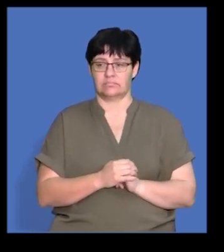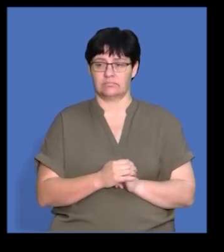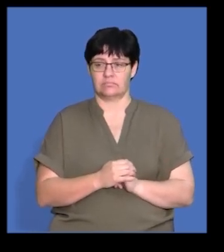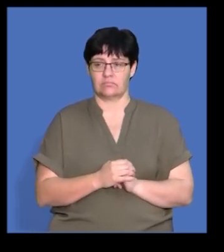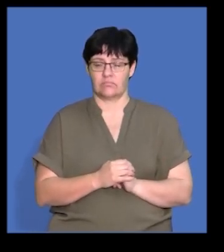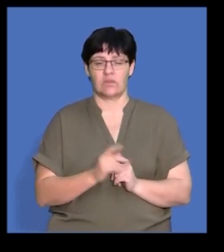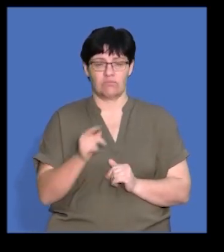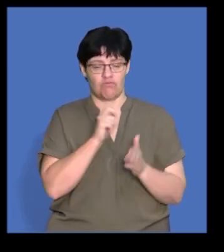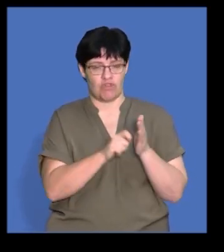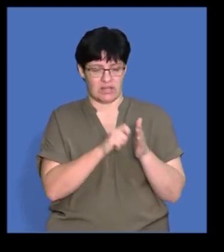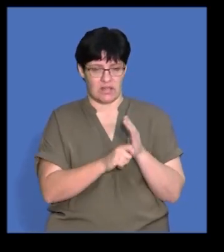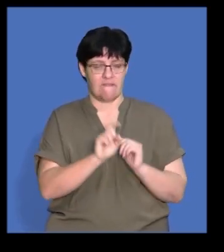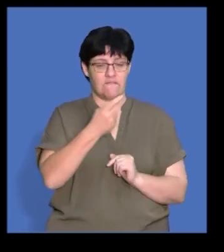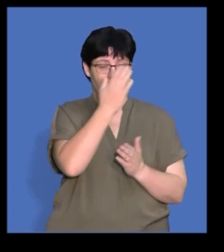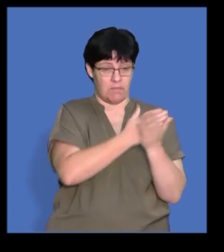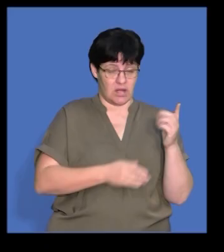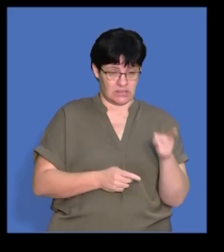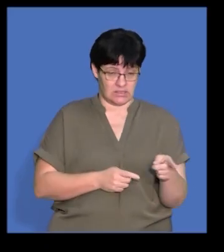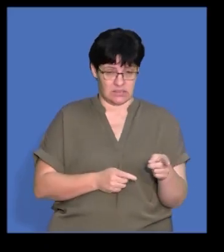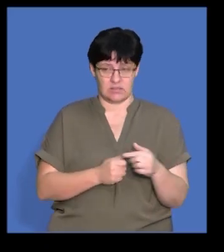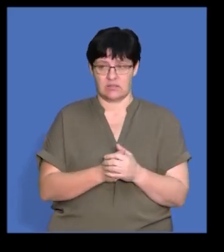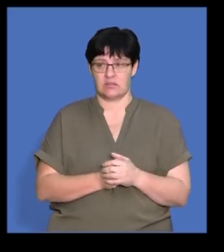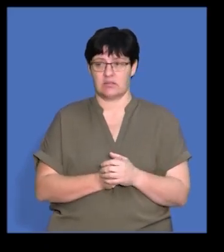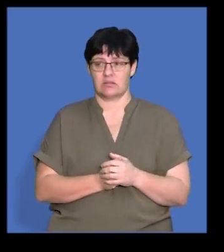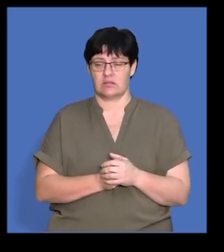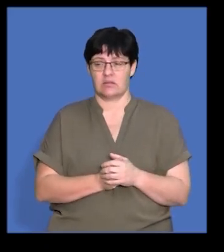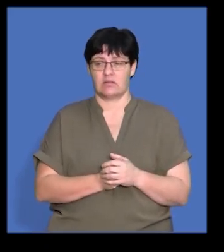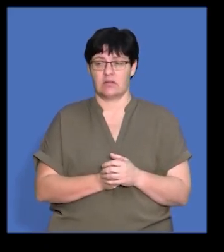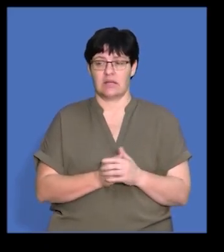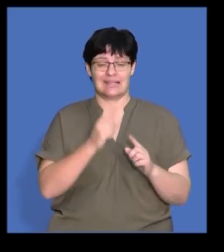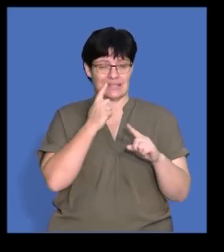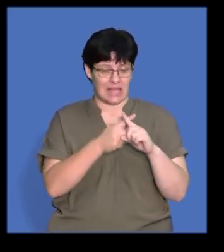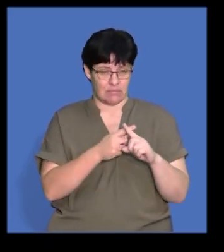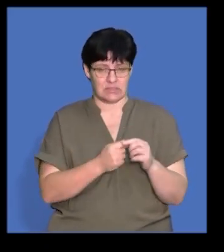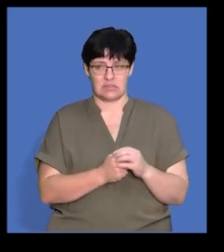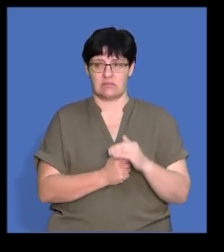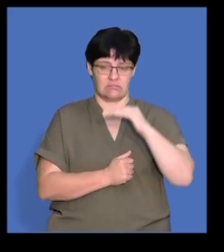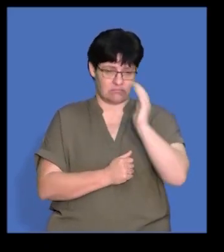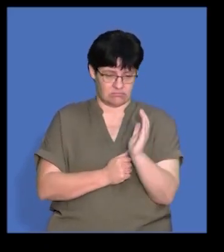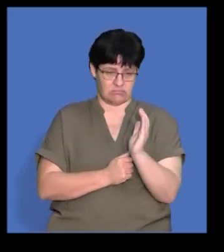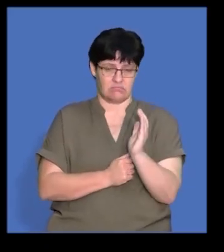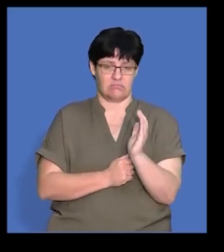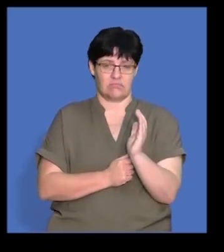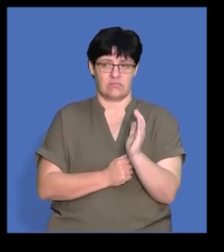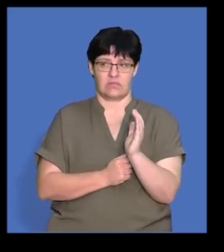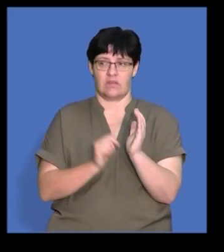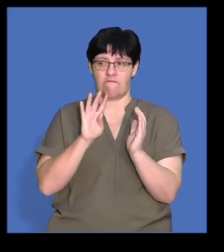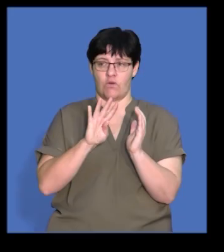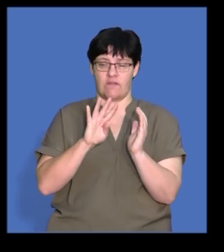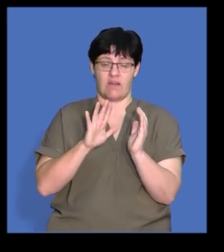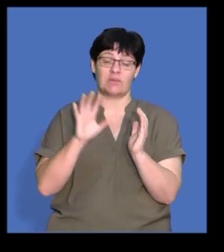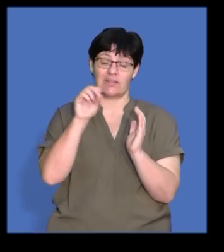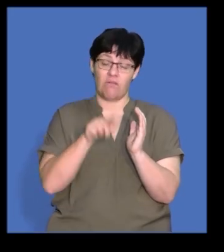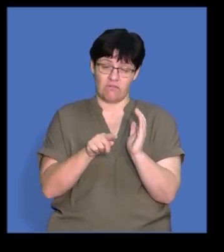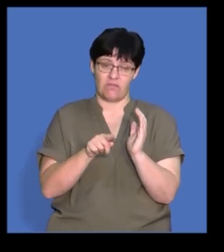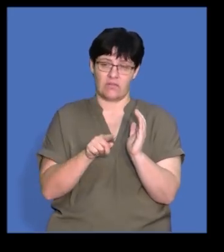Okay, so I've just written out the first part. I'm going to times it by, and then I'm opening my bracket. 45%